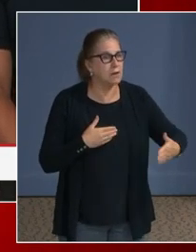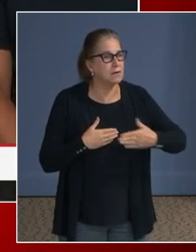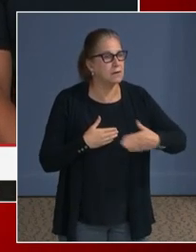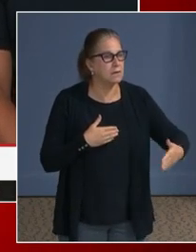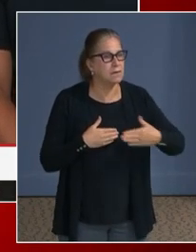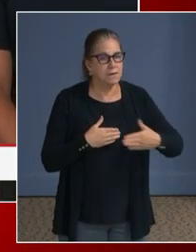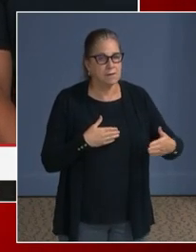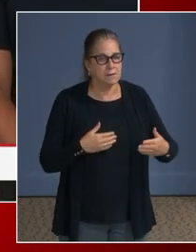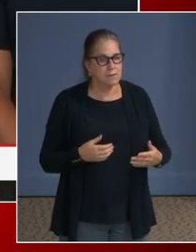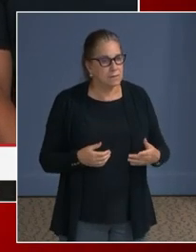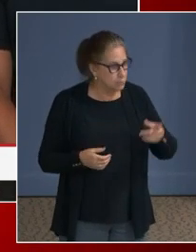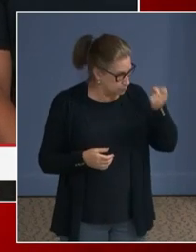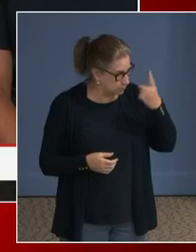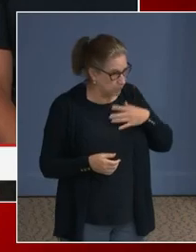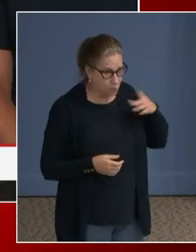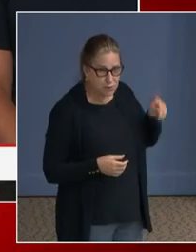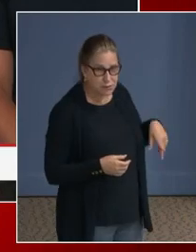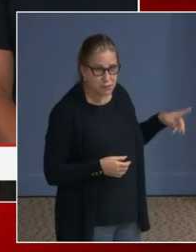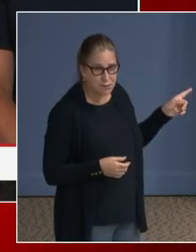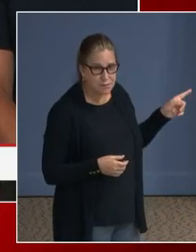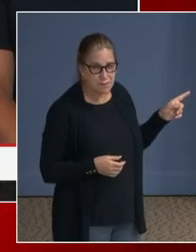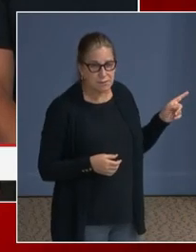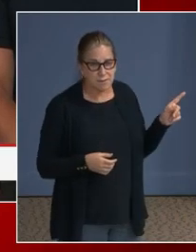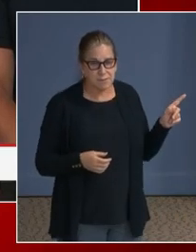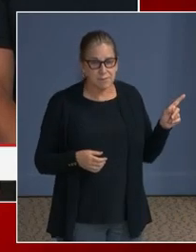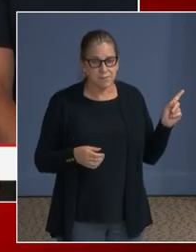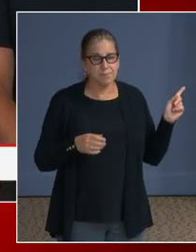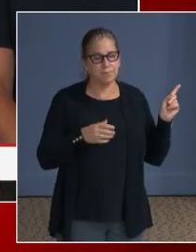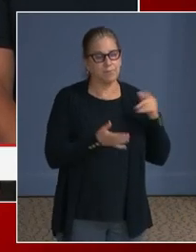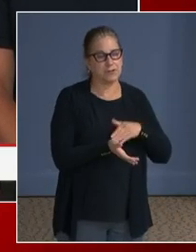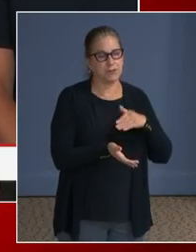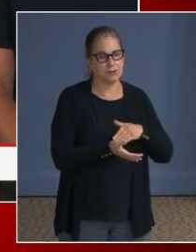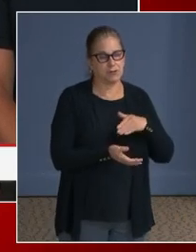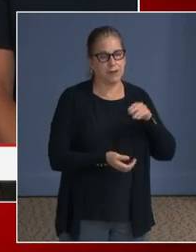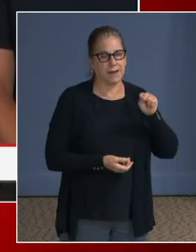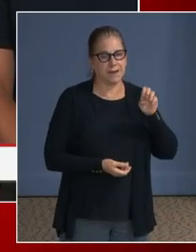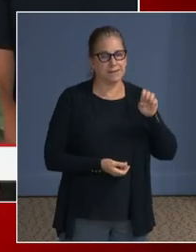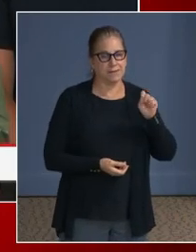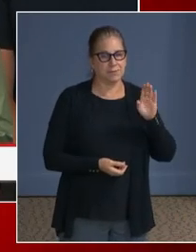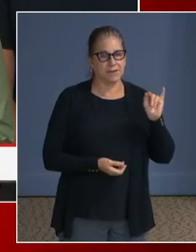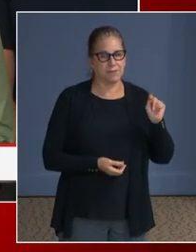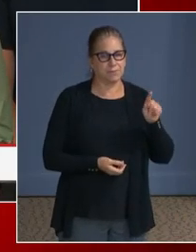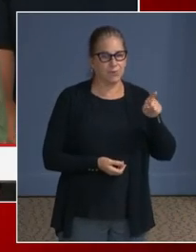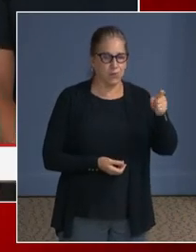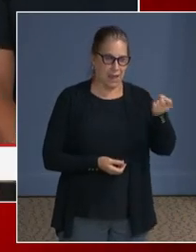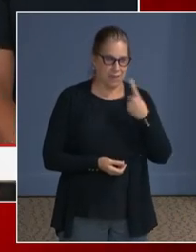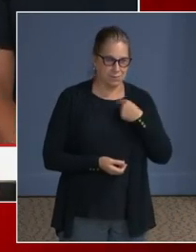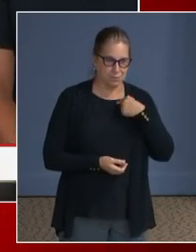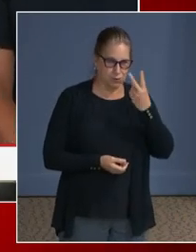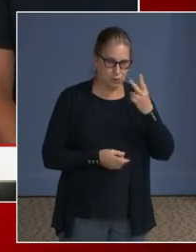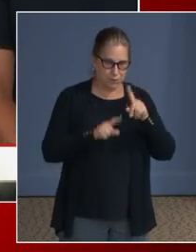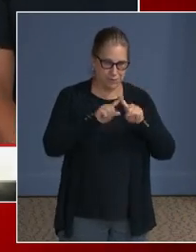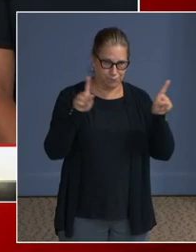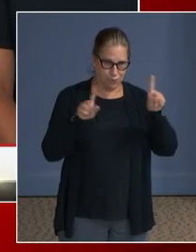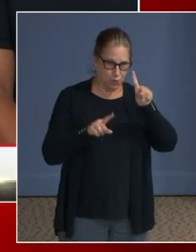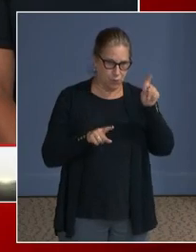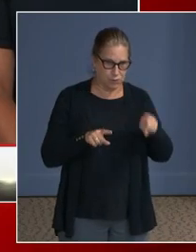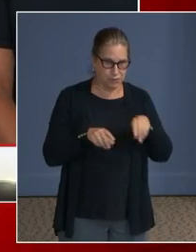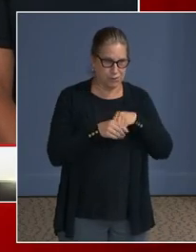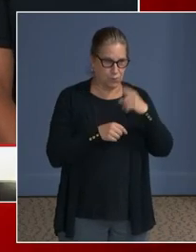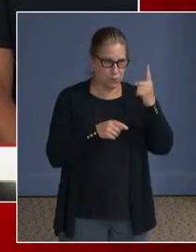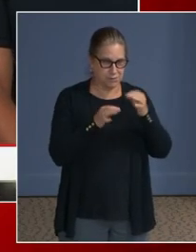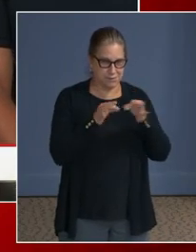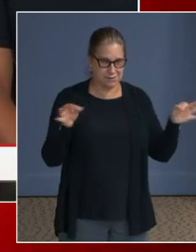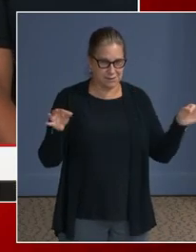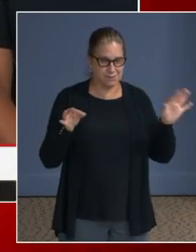make sense? Yes. It makes sense, but you sort of asked two questions in that one, so I'll help you with that.